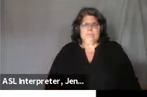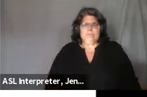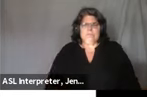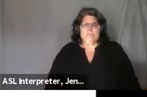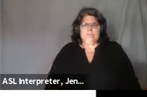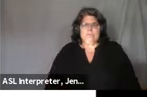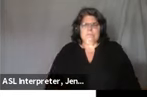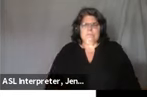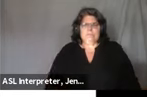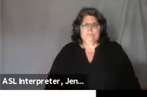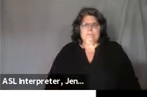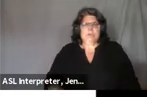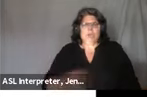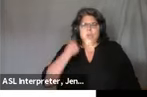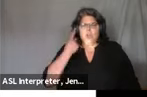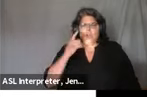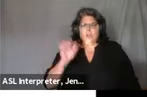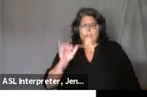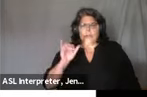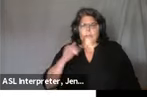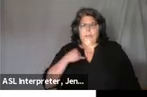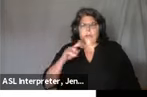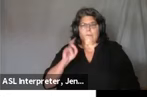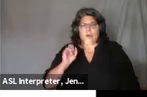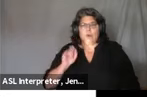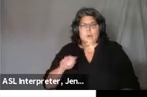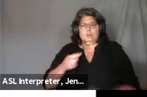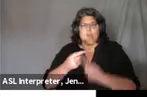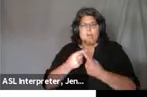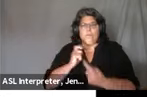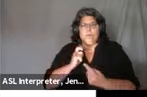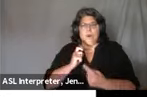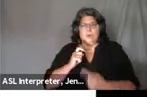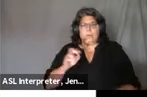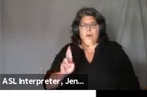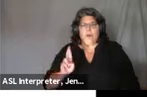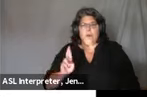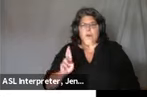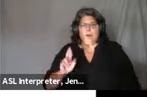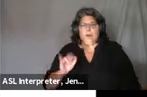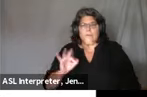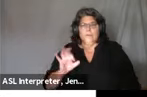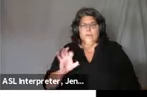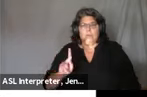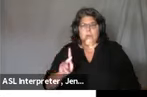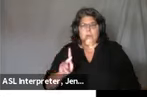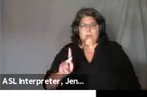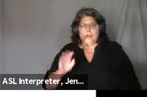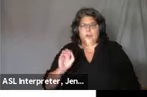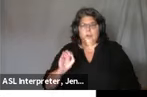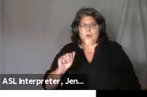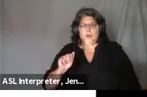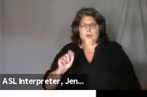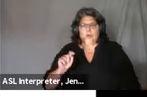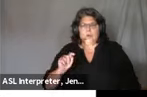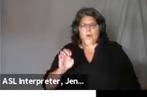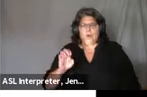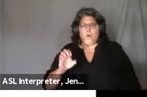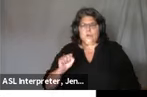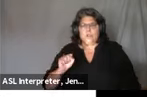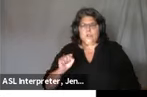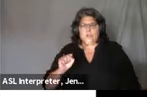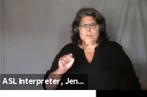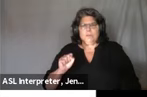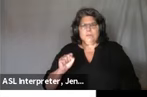Okay, it also looks like we have a question from Rick Coates or Cody's. I'm sorry if I mispronounced that. I